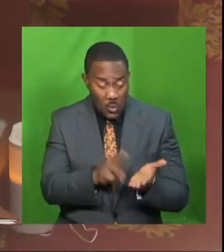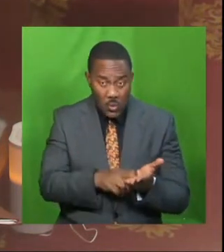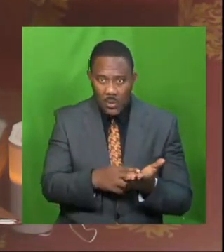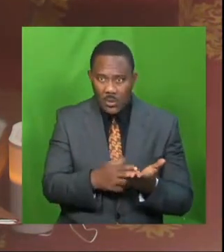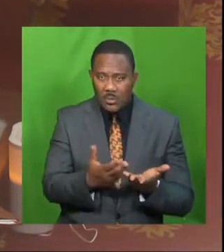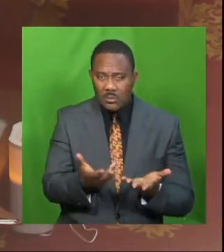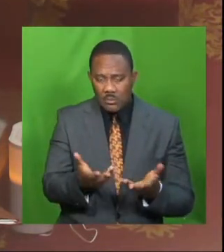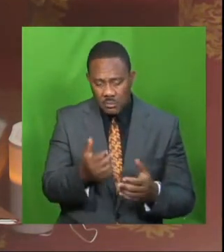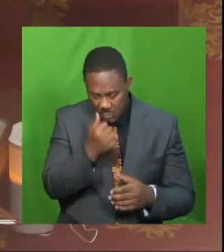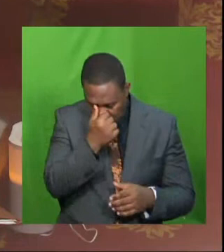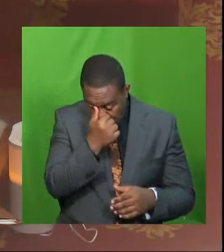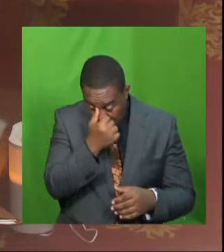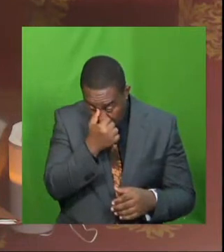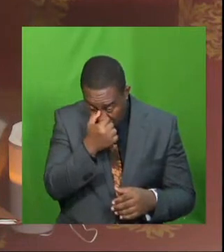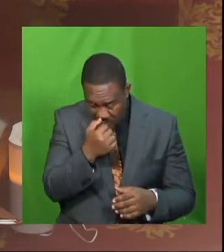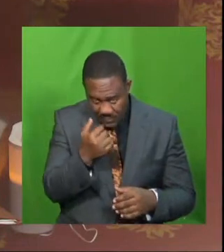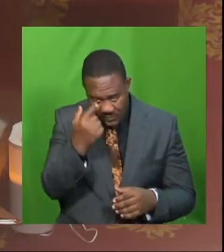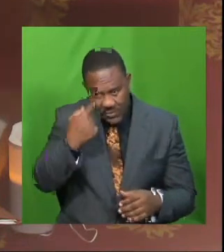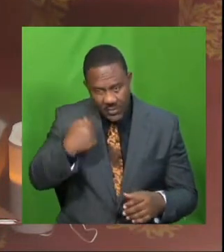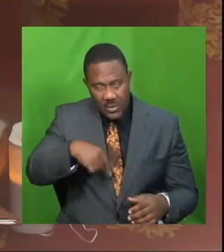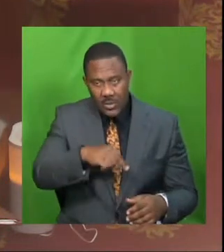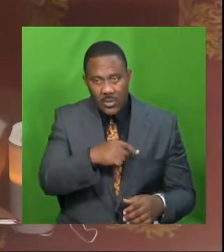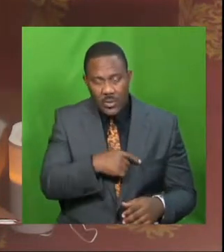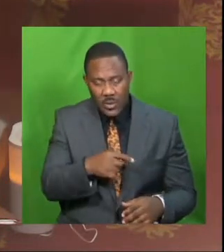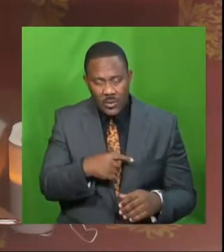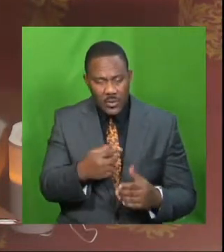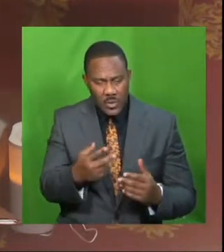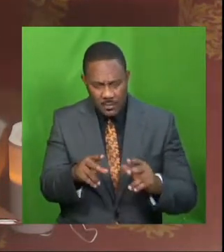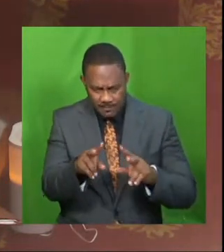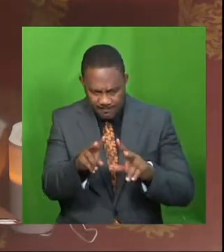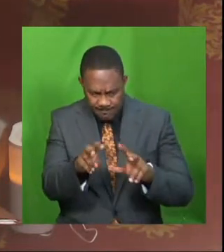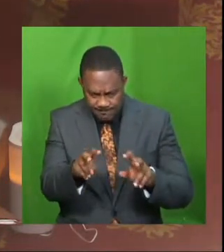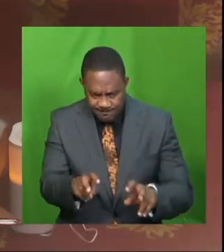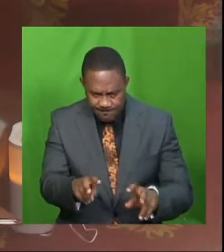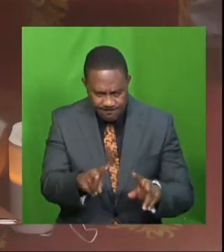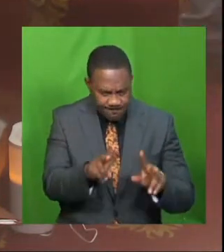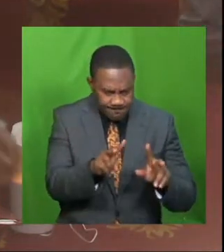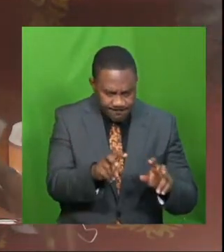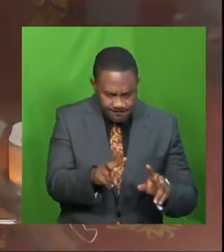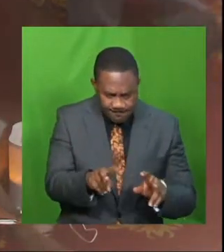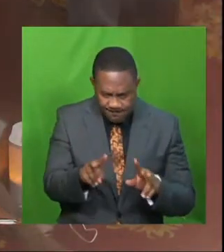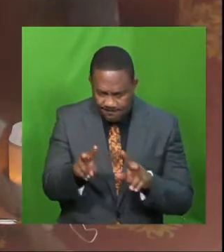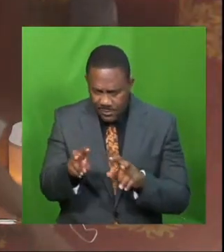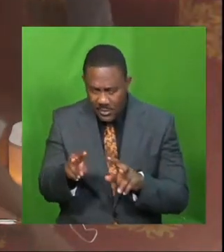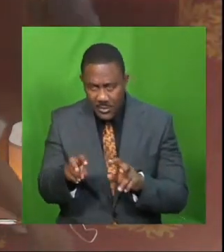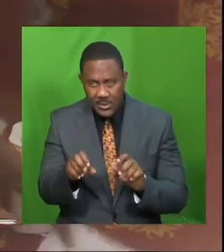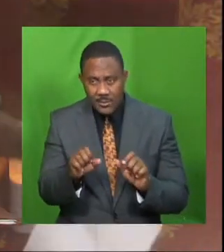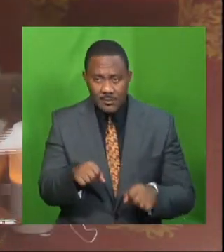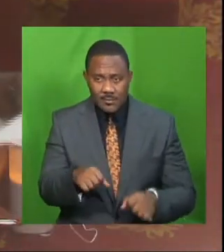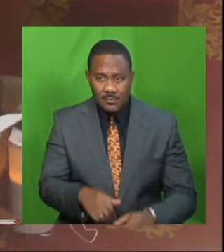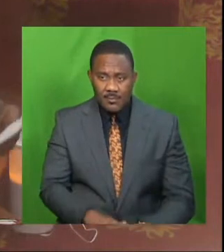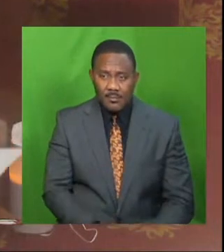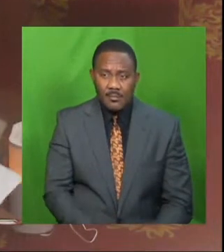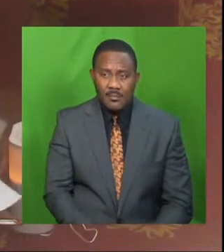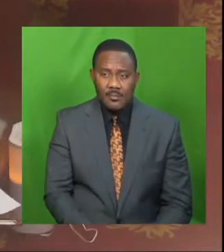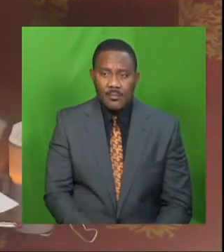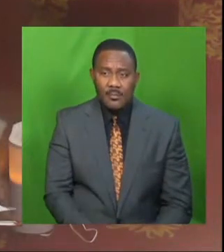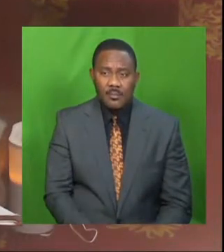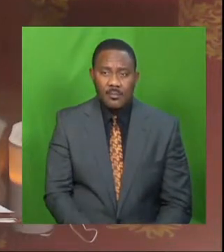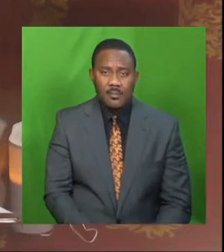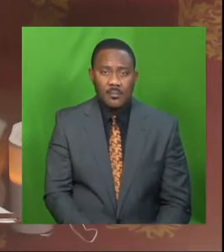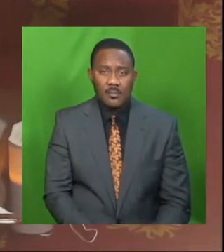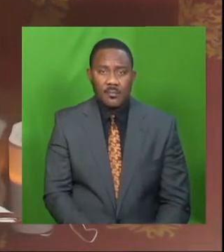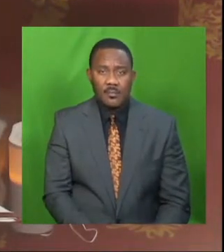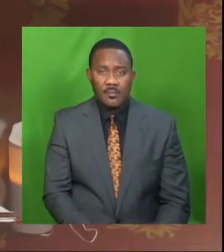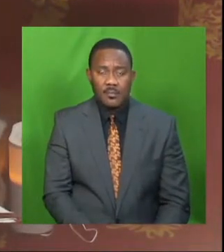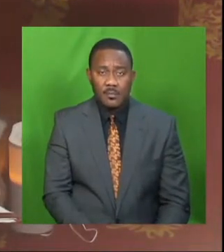these numbers for all of us to track and determine whether we are doing better or worse as the years go by. My hope is that when they